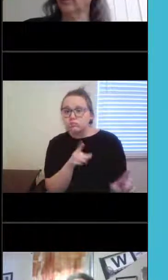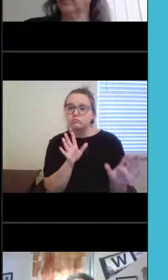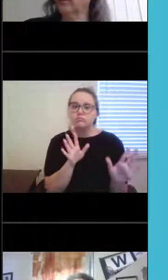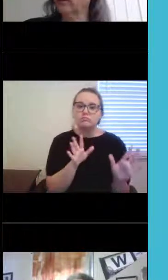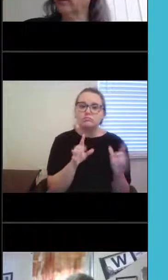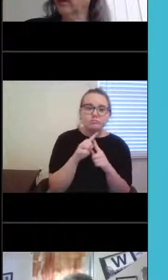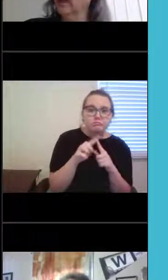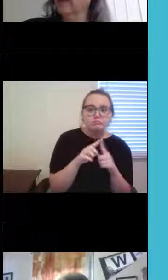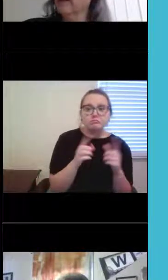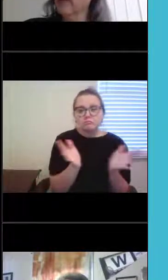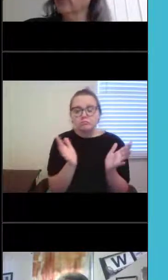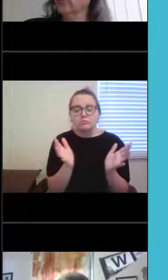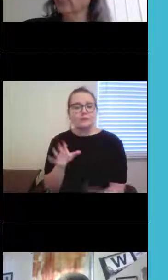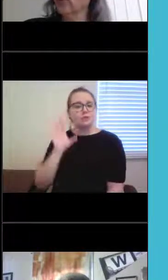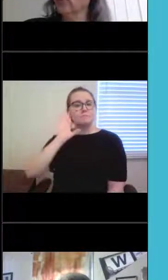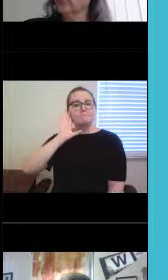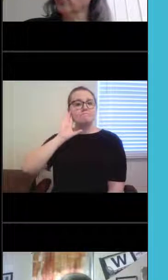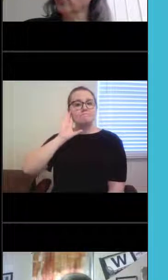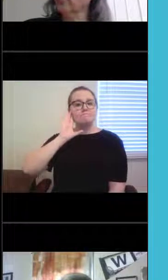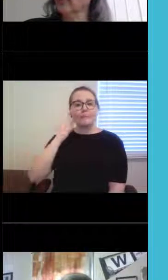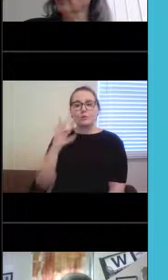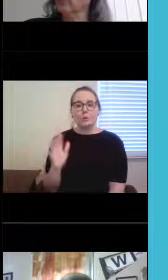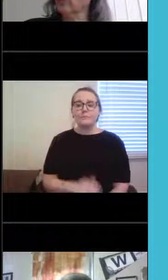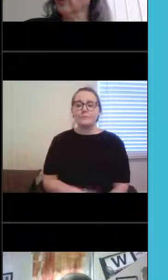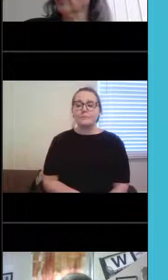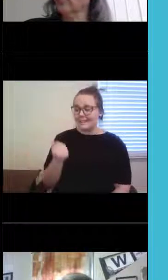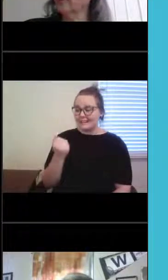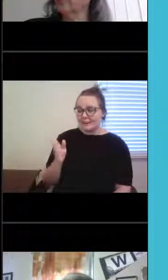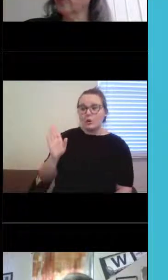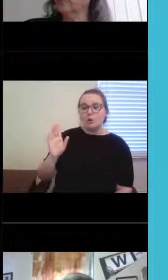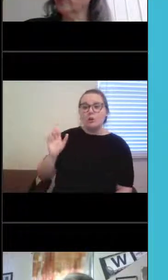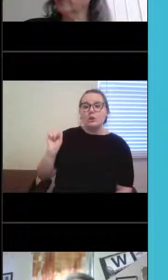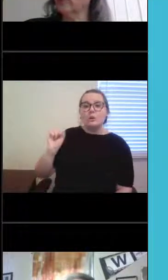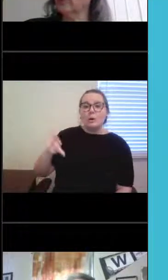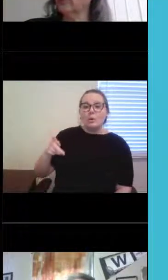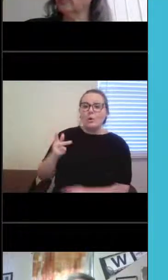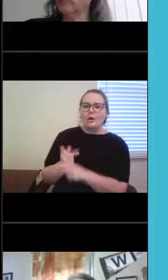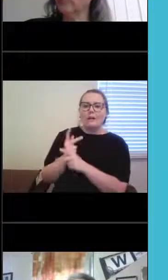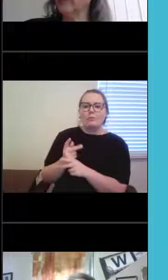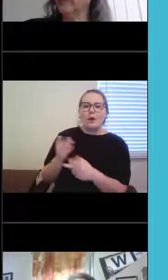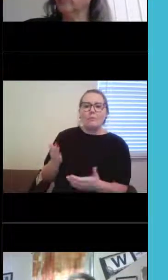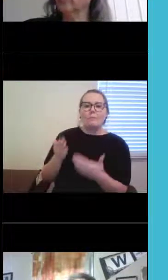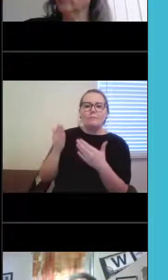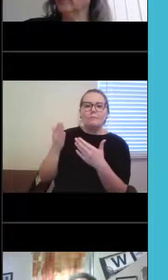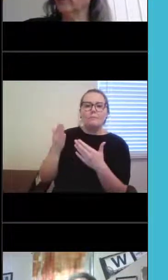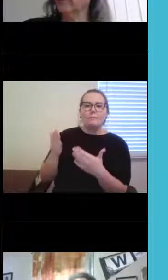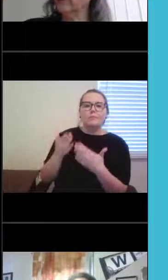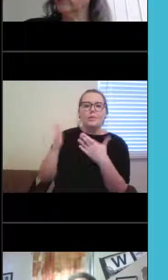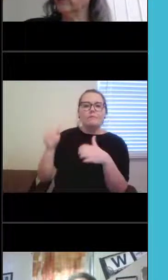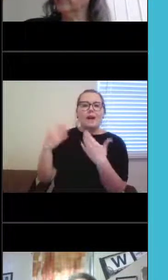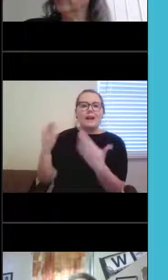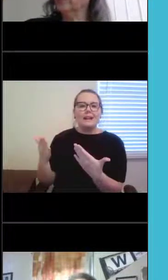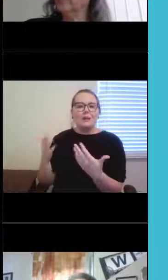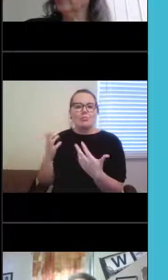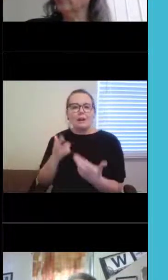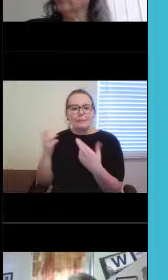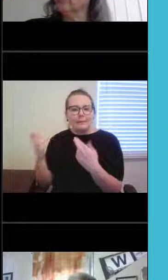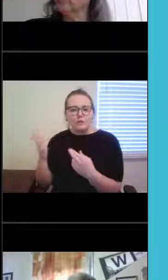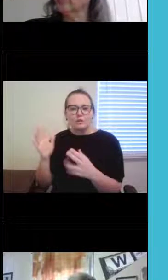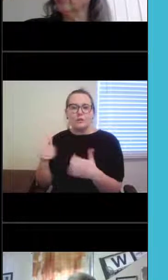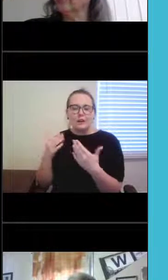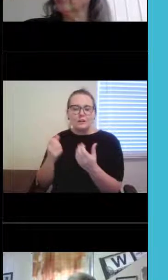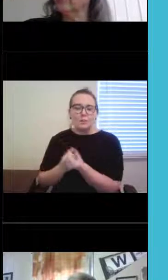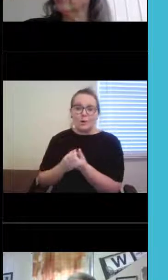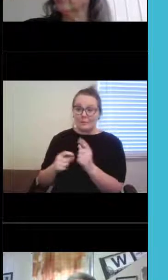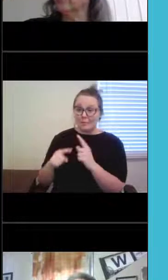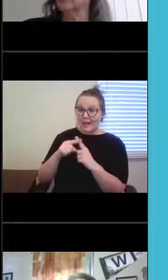doing something about it. Several supporters were cautious about making recommendations for providing support, acknowledging that positive